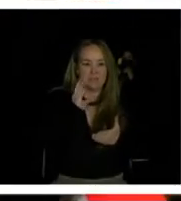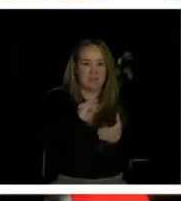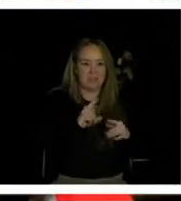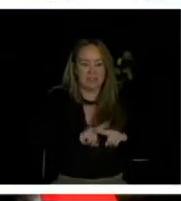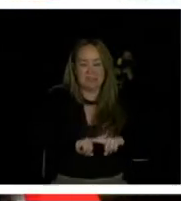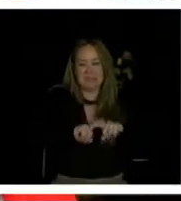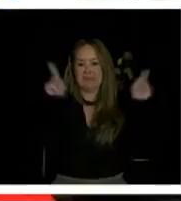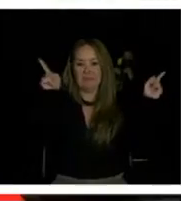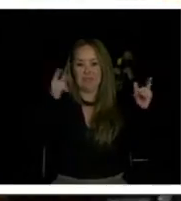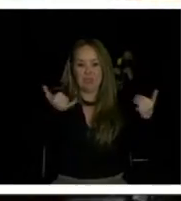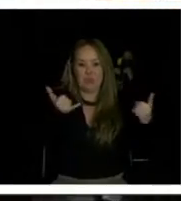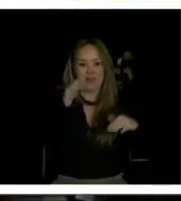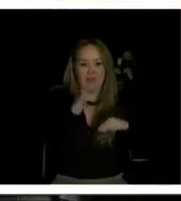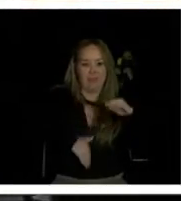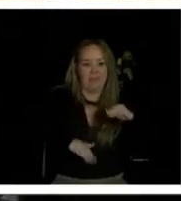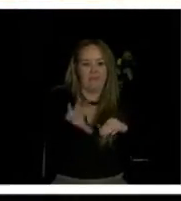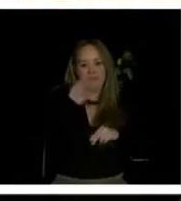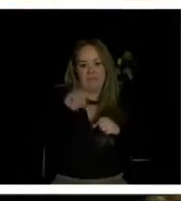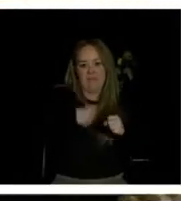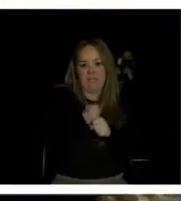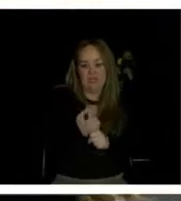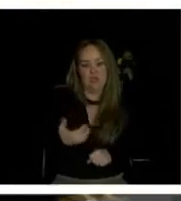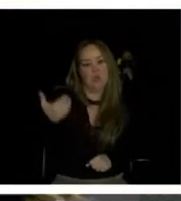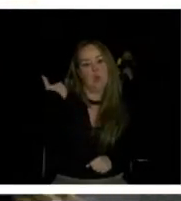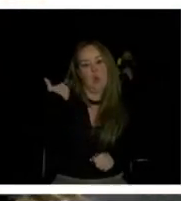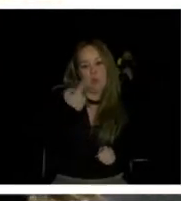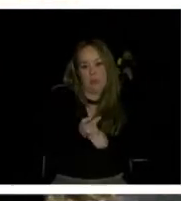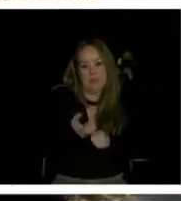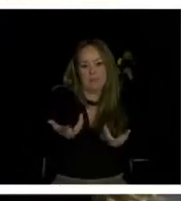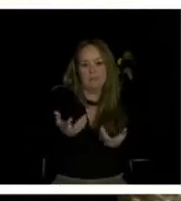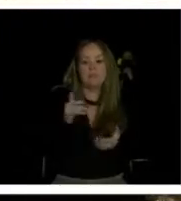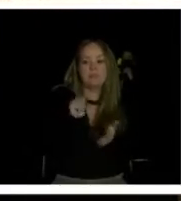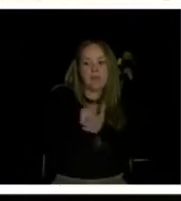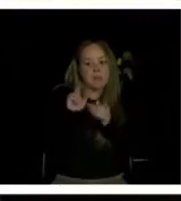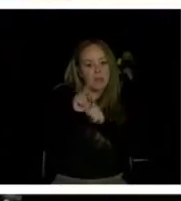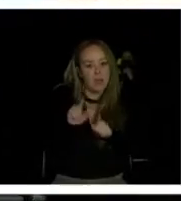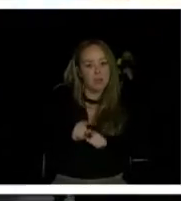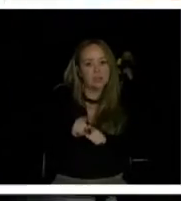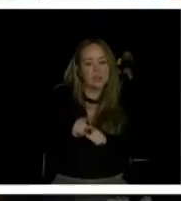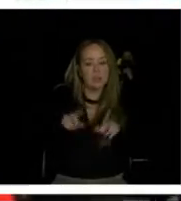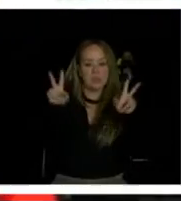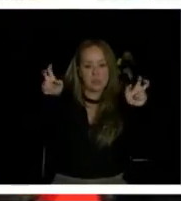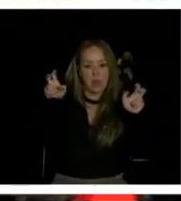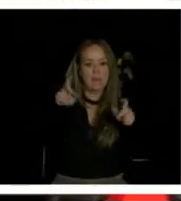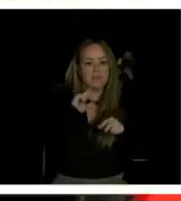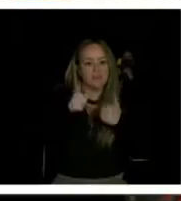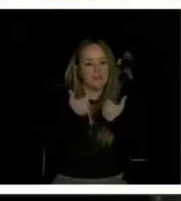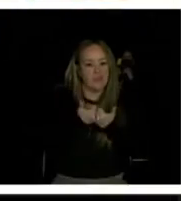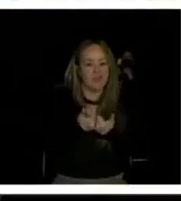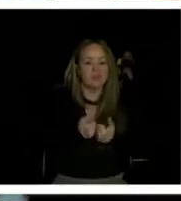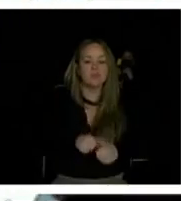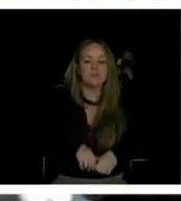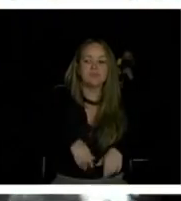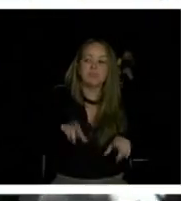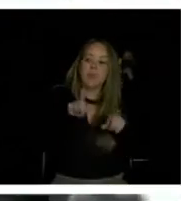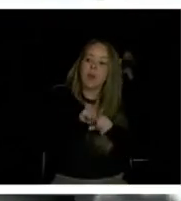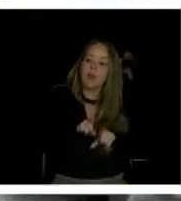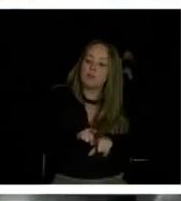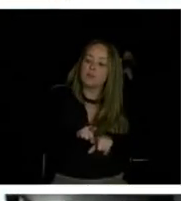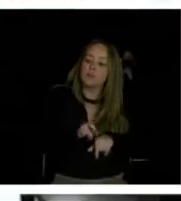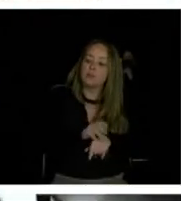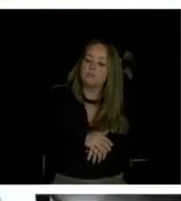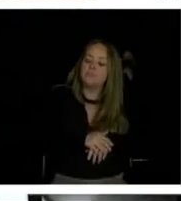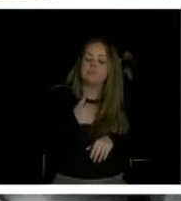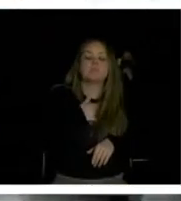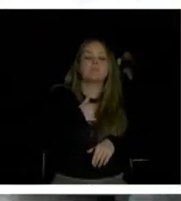today than they did 50 years ago, right? So that is also something that is a challenge. And then